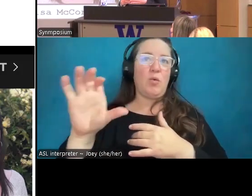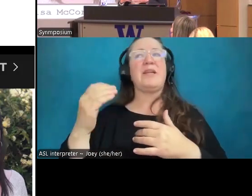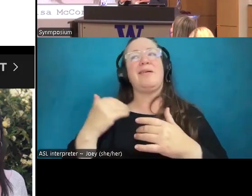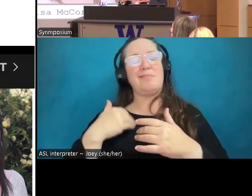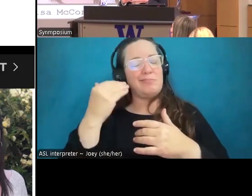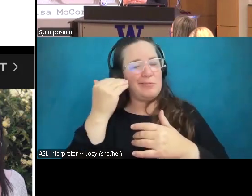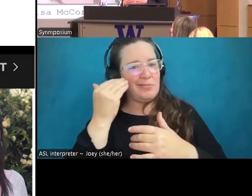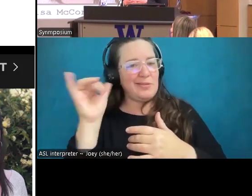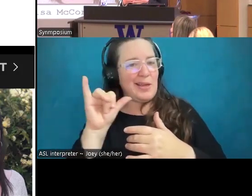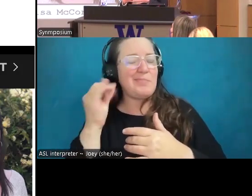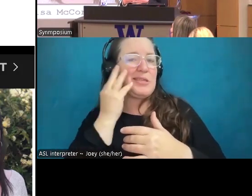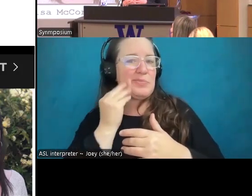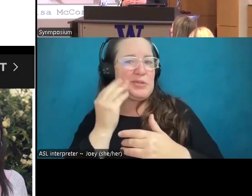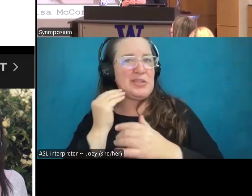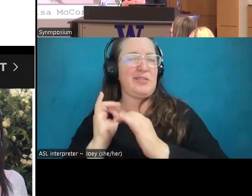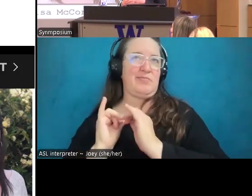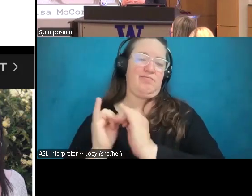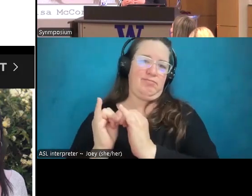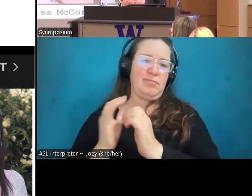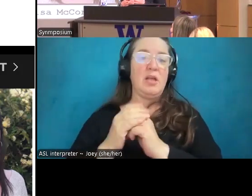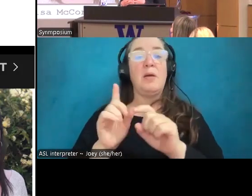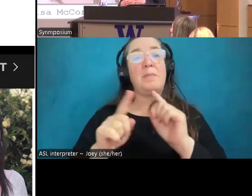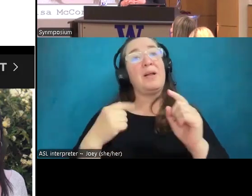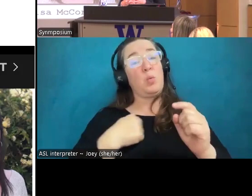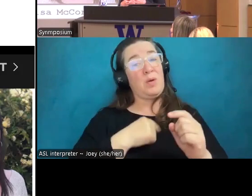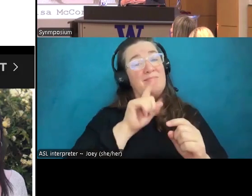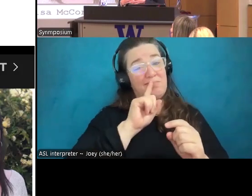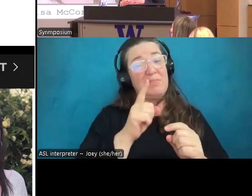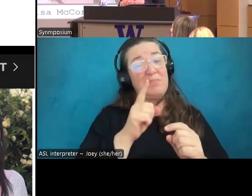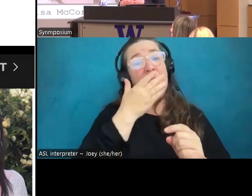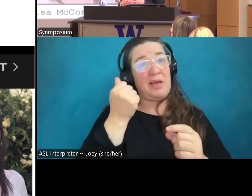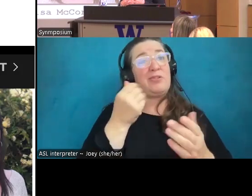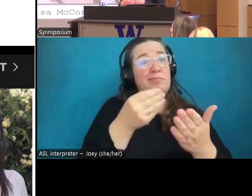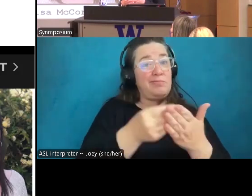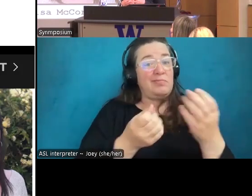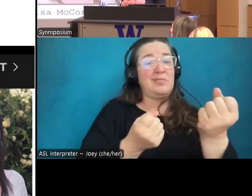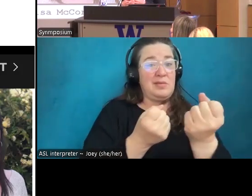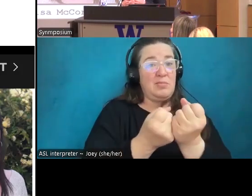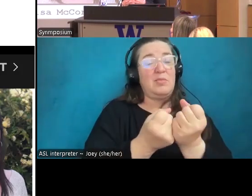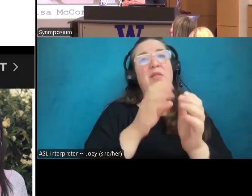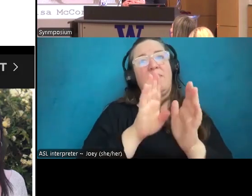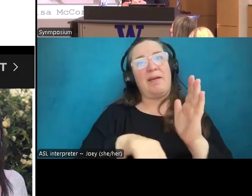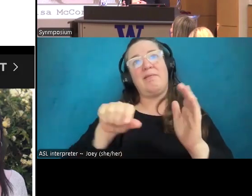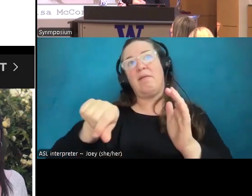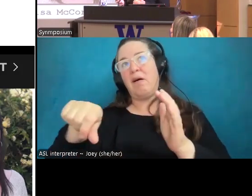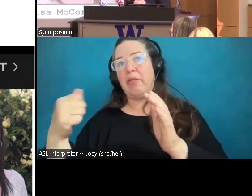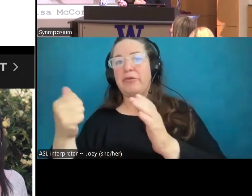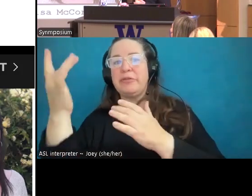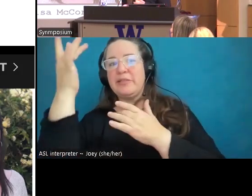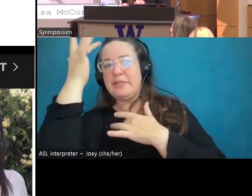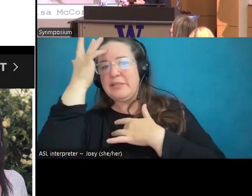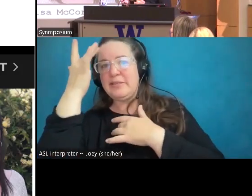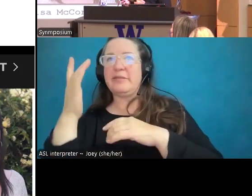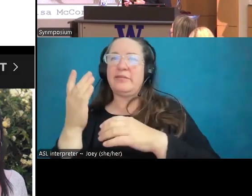have. However, we are actually better funded and there's more attention for long COVID than these other marginalized diseases, and we need to